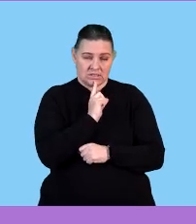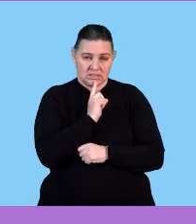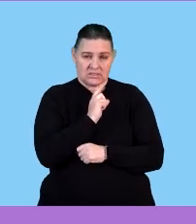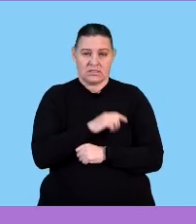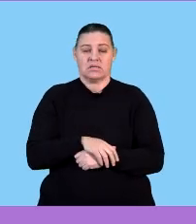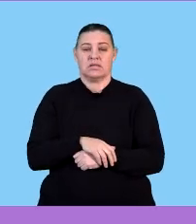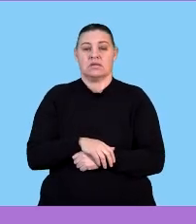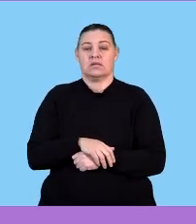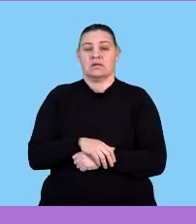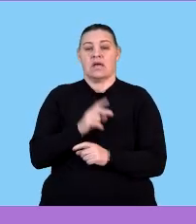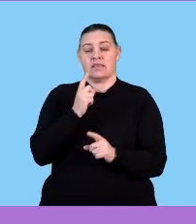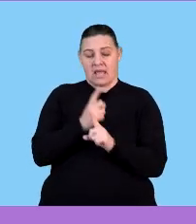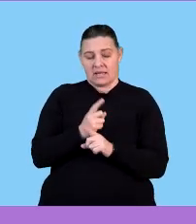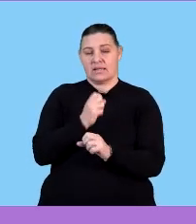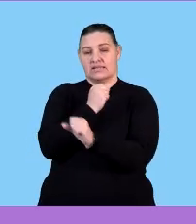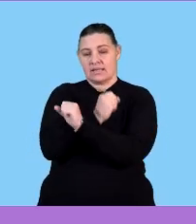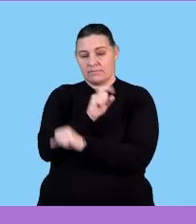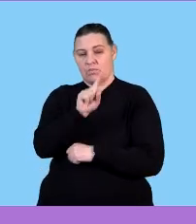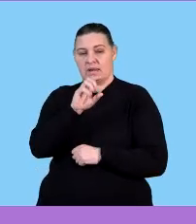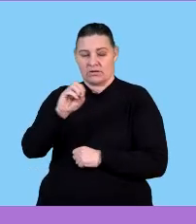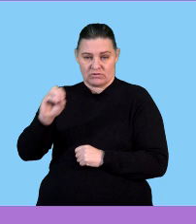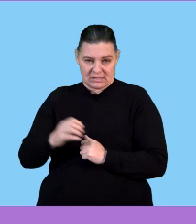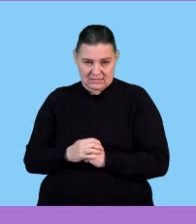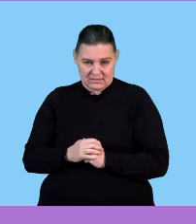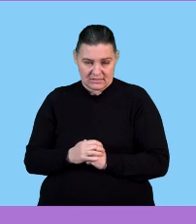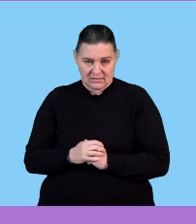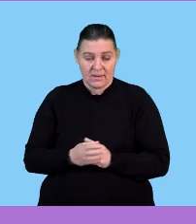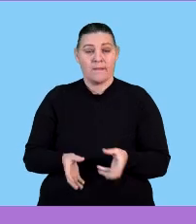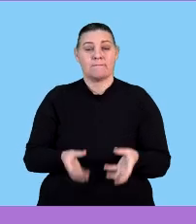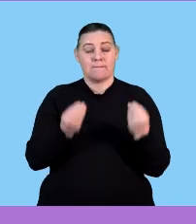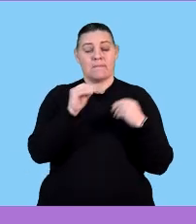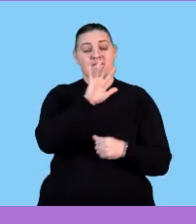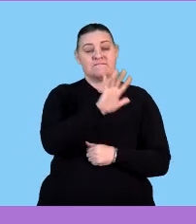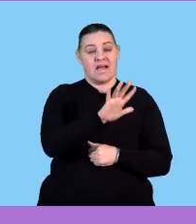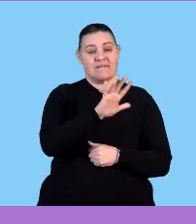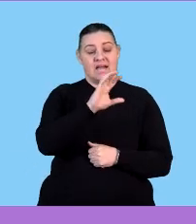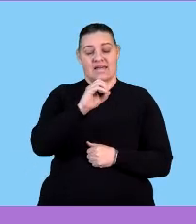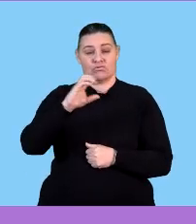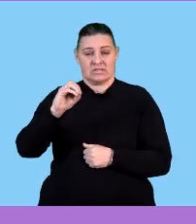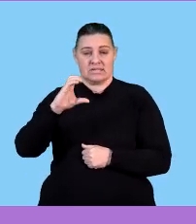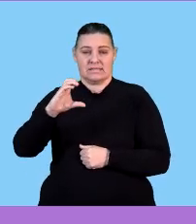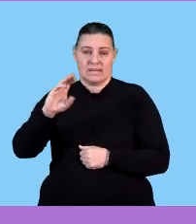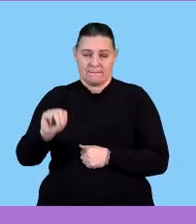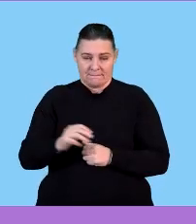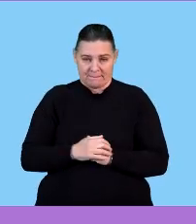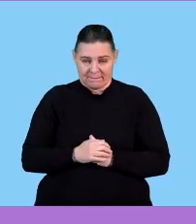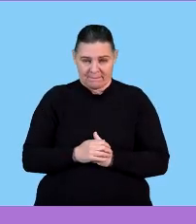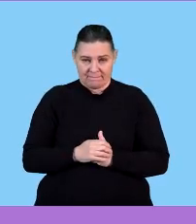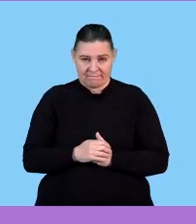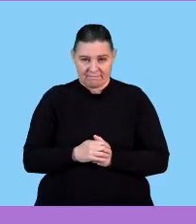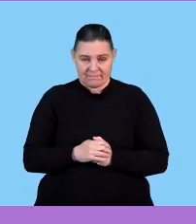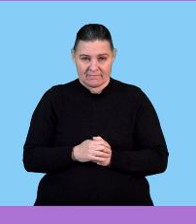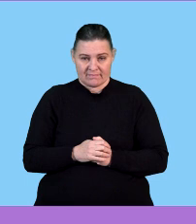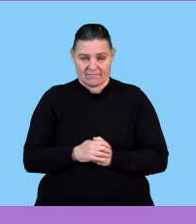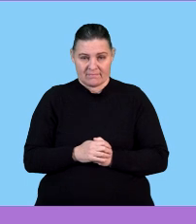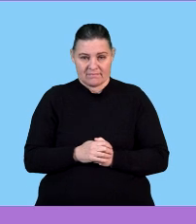I'm timesing by 100. Nice work. Gives me 500 centimeters. Let's just